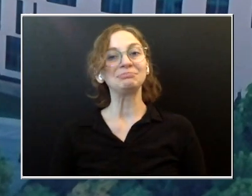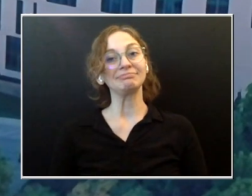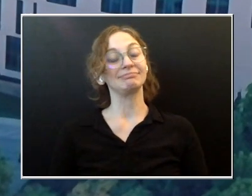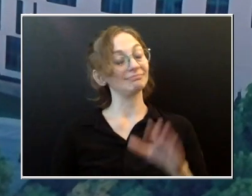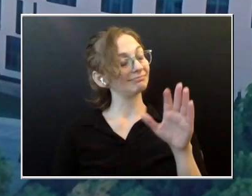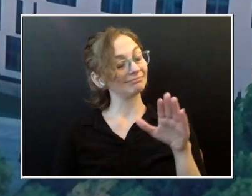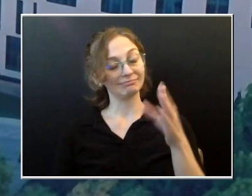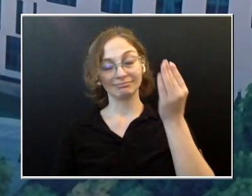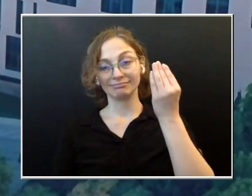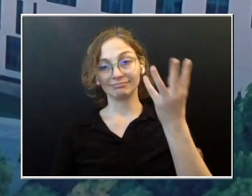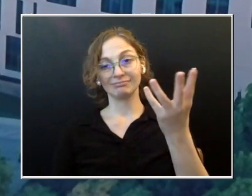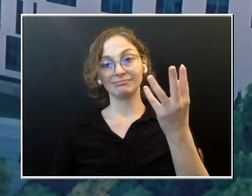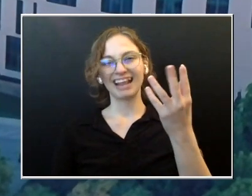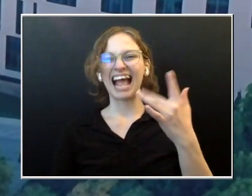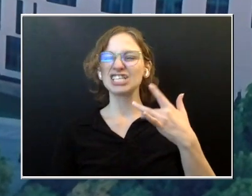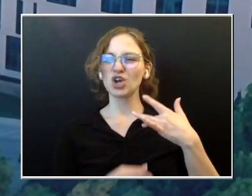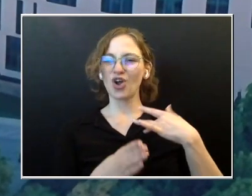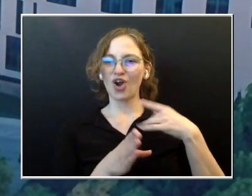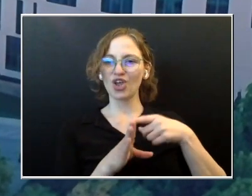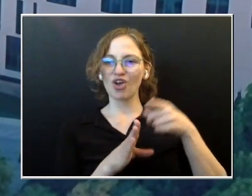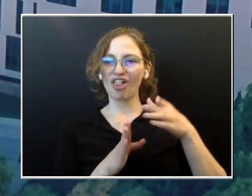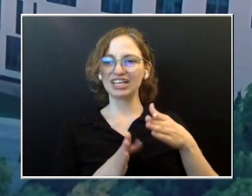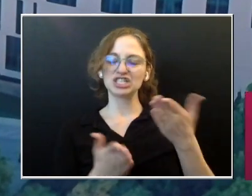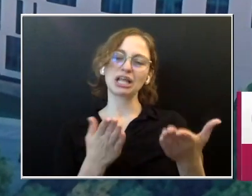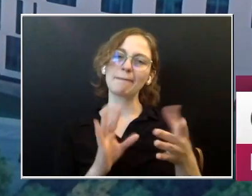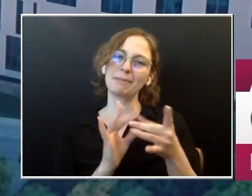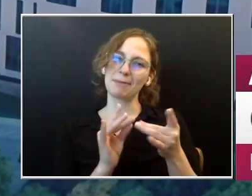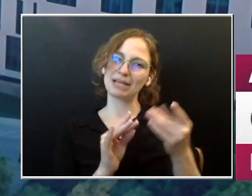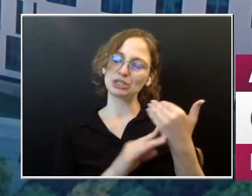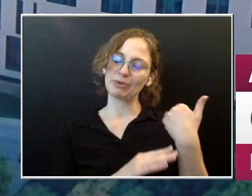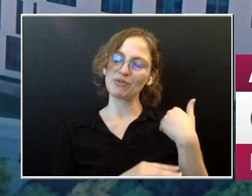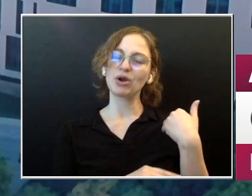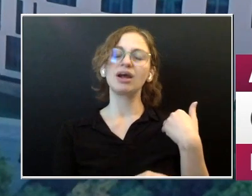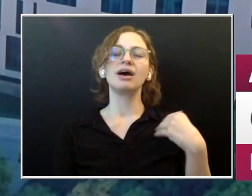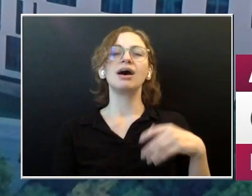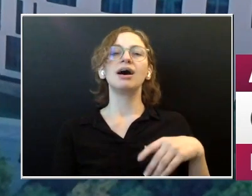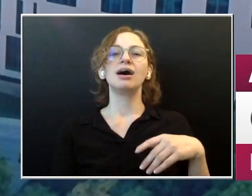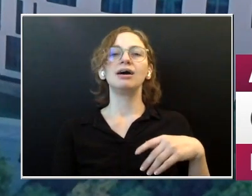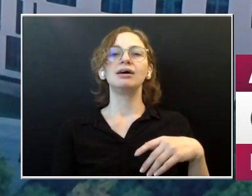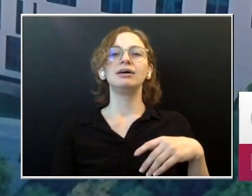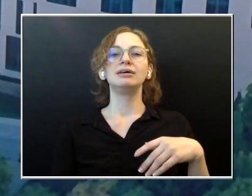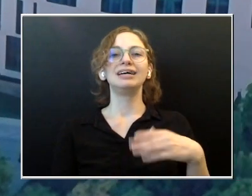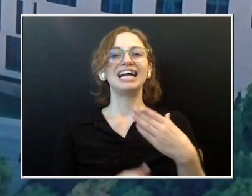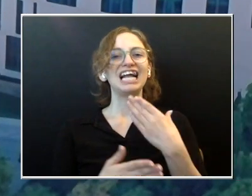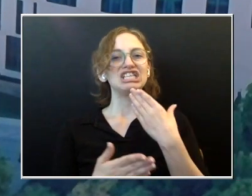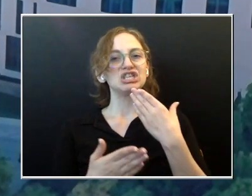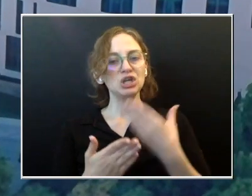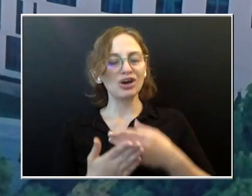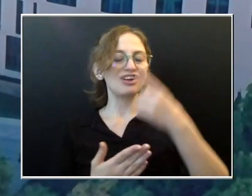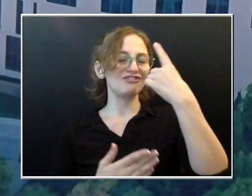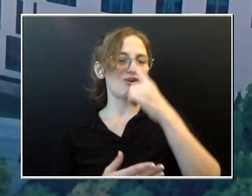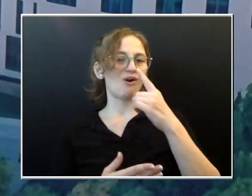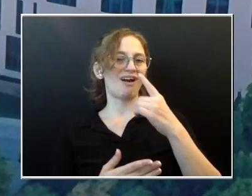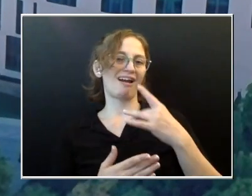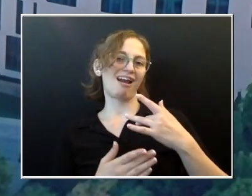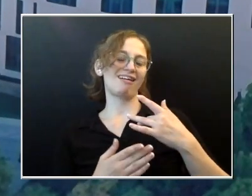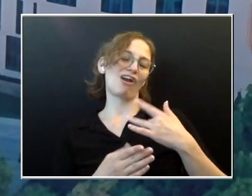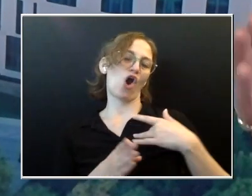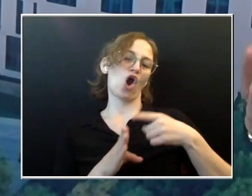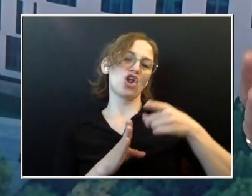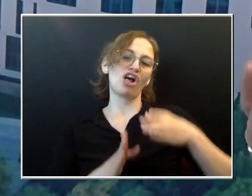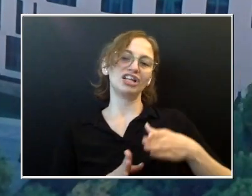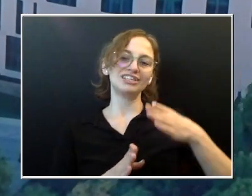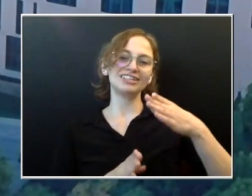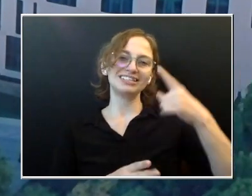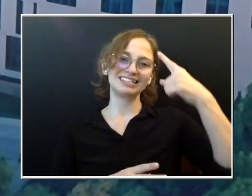might have mentioned this to you before. It's good for a cardiologist to think the patient has a big heart, but that's different from telling them they have an